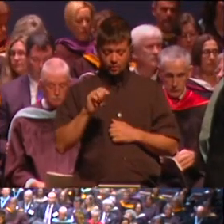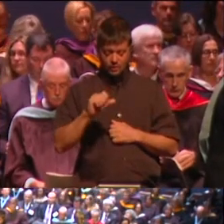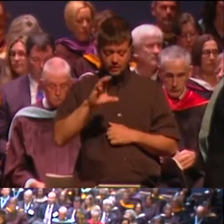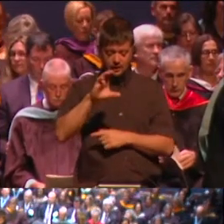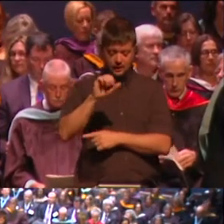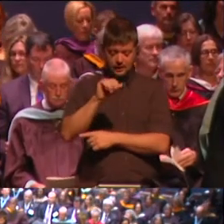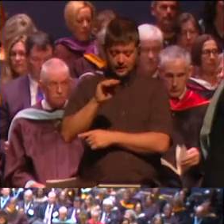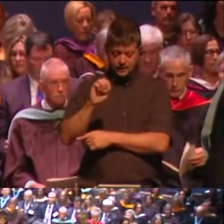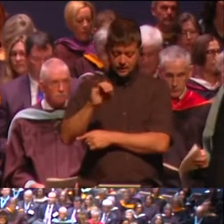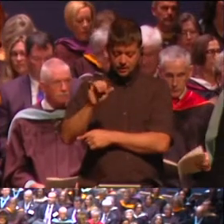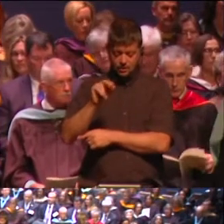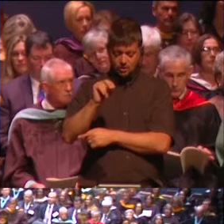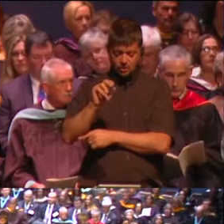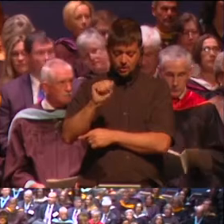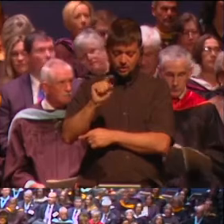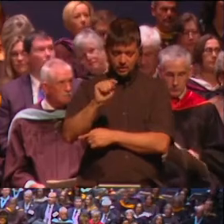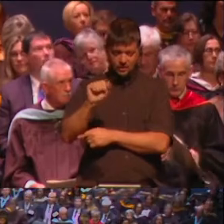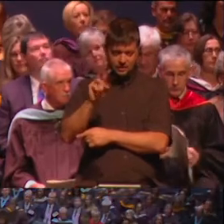Attaway.